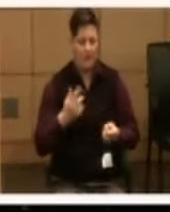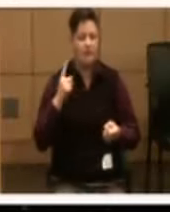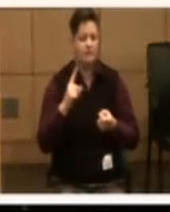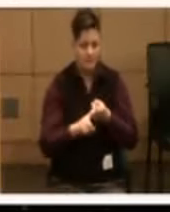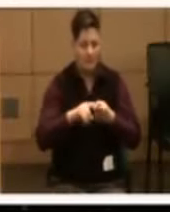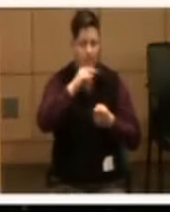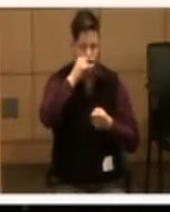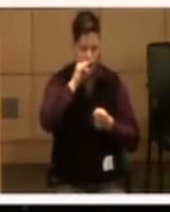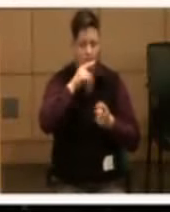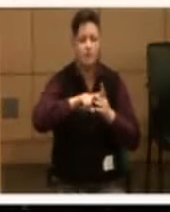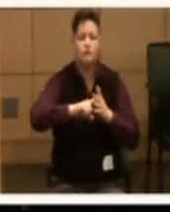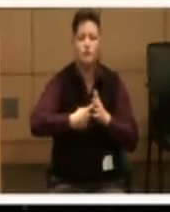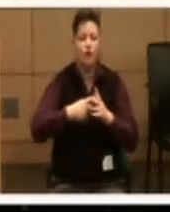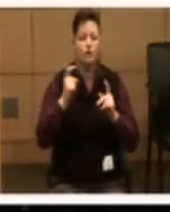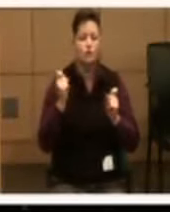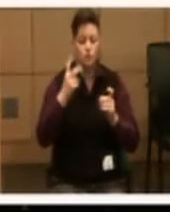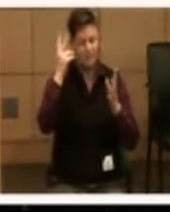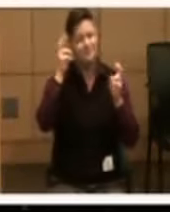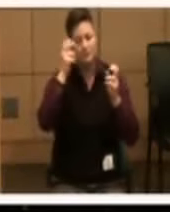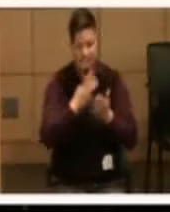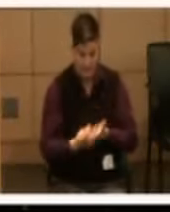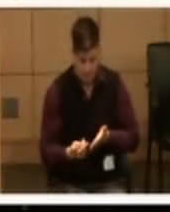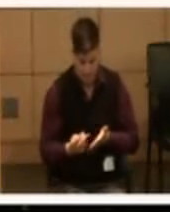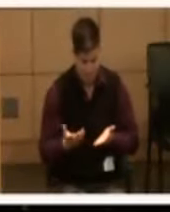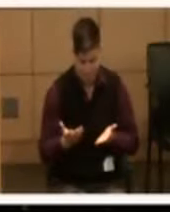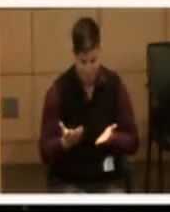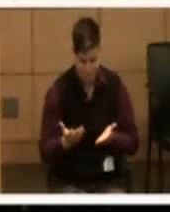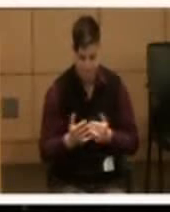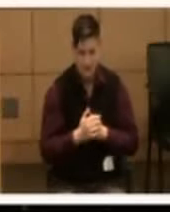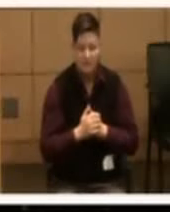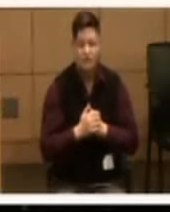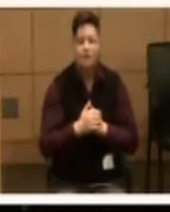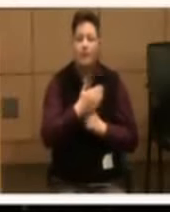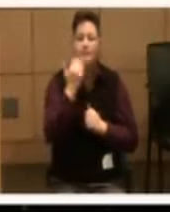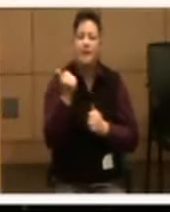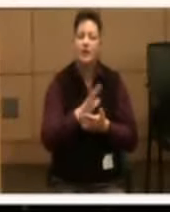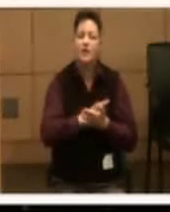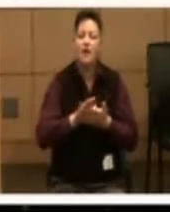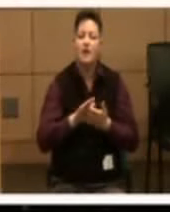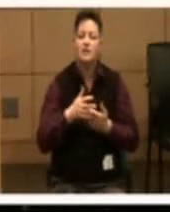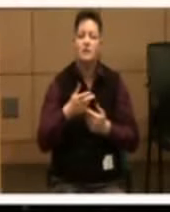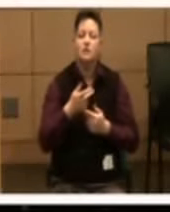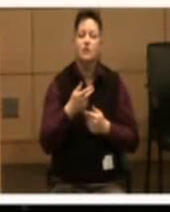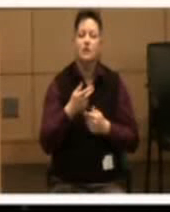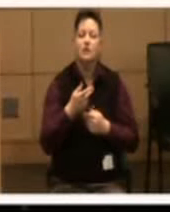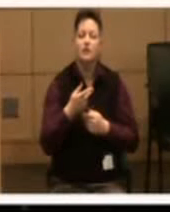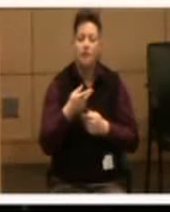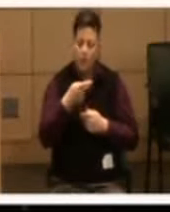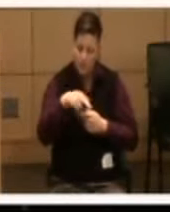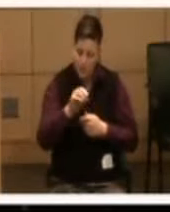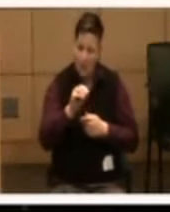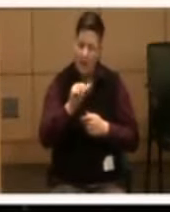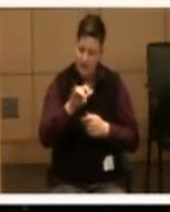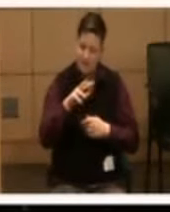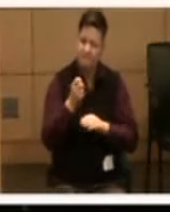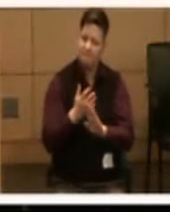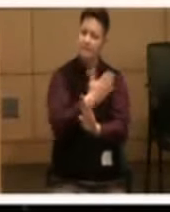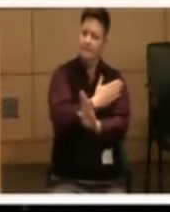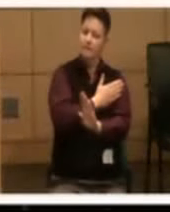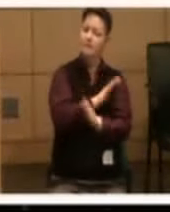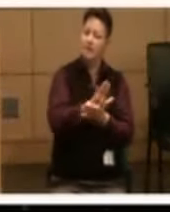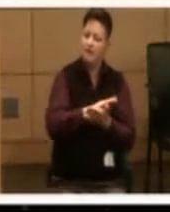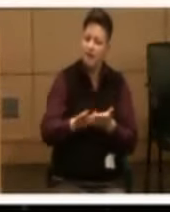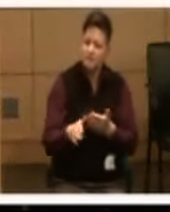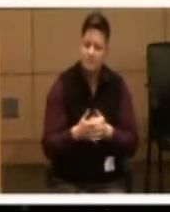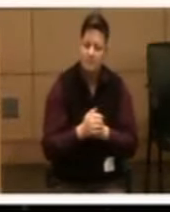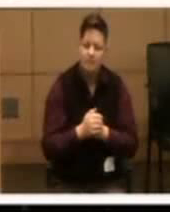right, I don't want to wait until the child is at the point of failure for intervention. I want to be more proactive. I want to get ahead of